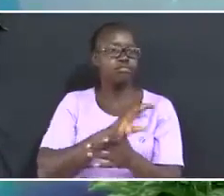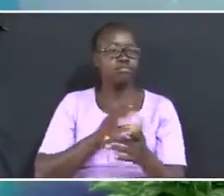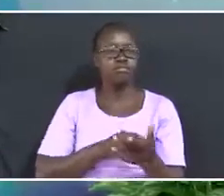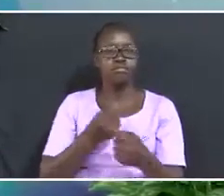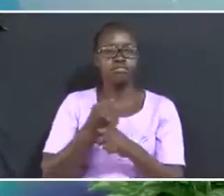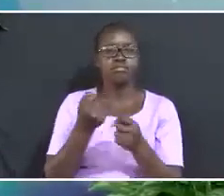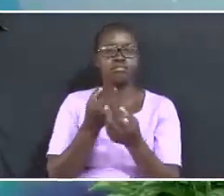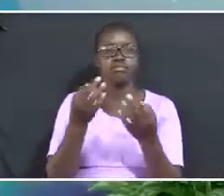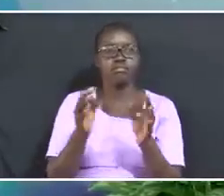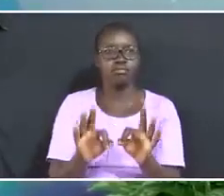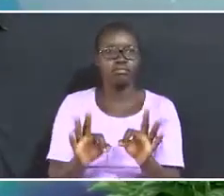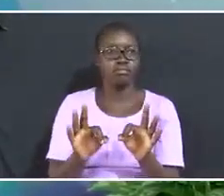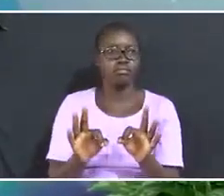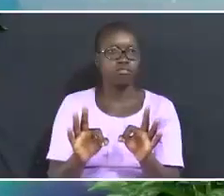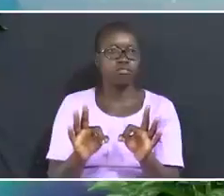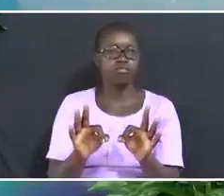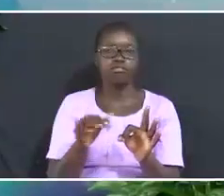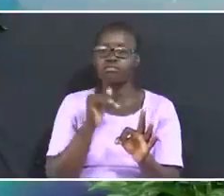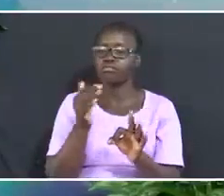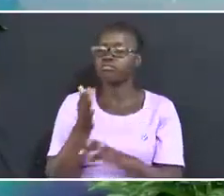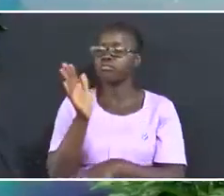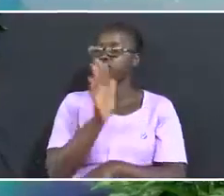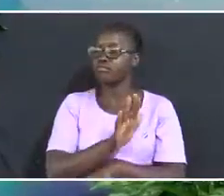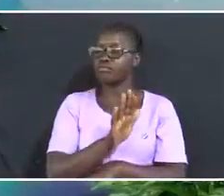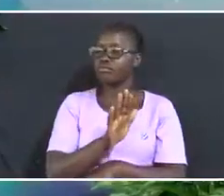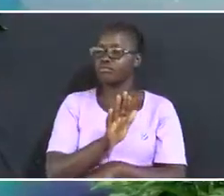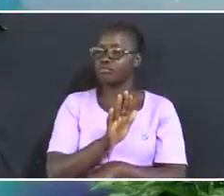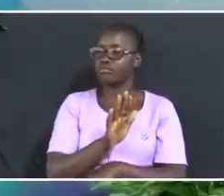free. And don't go back to that